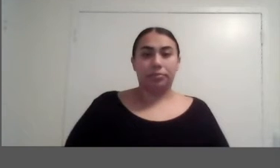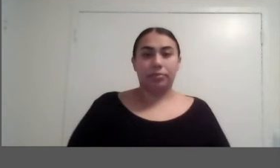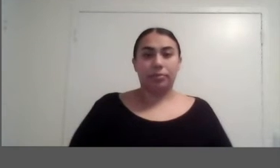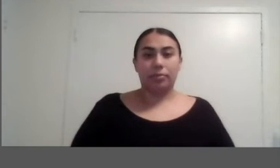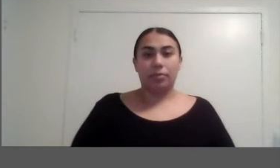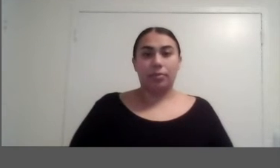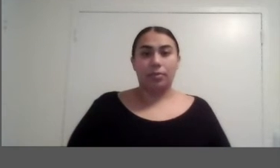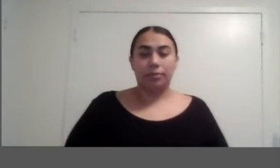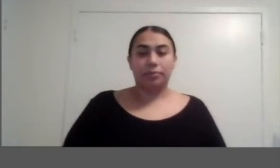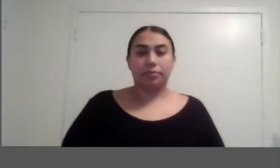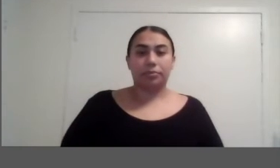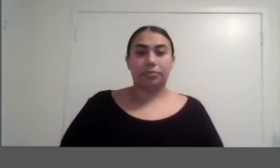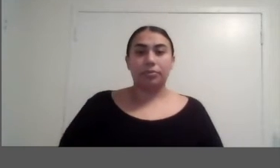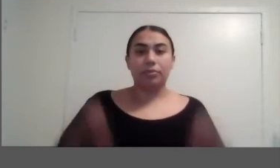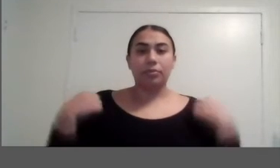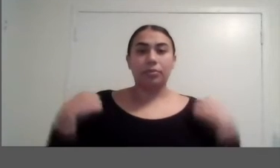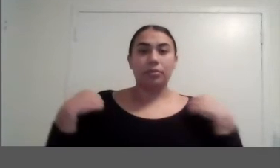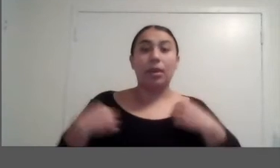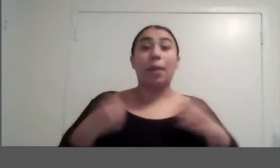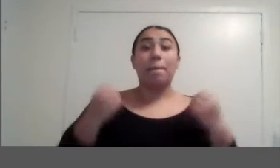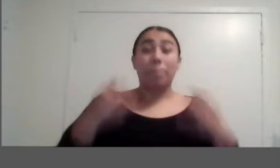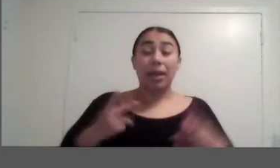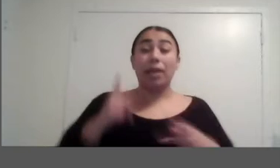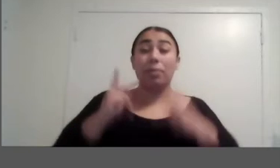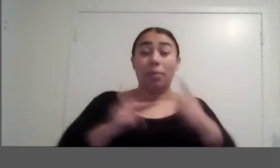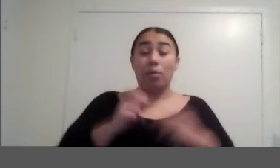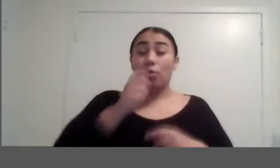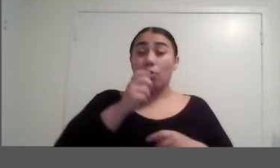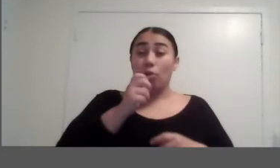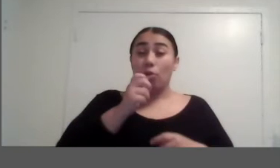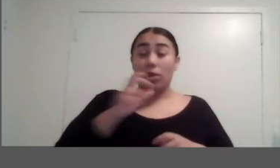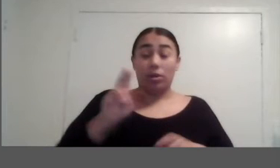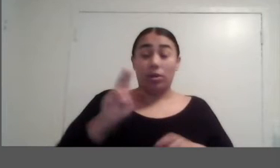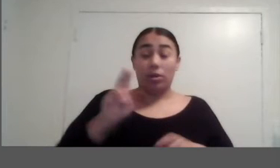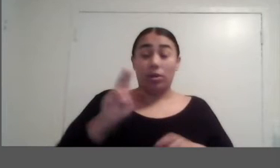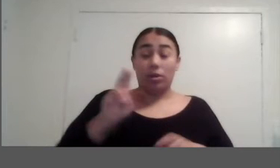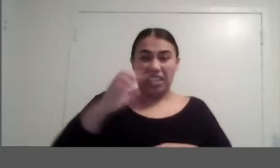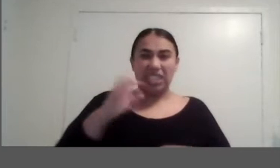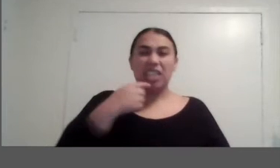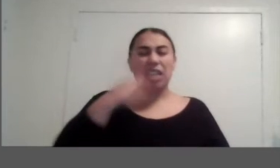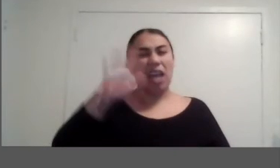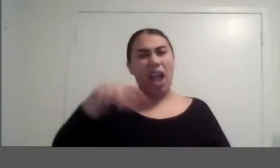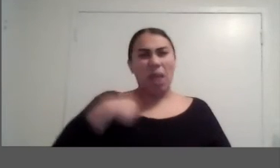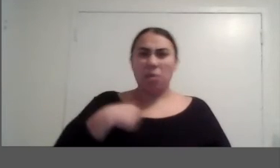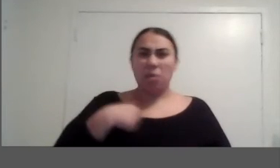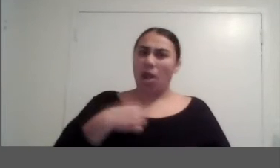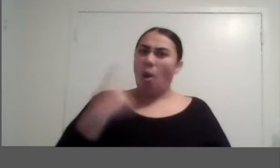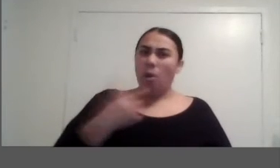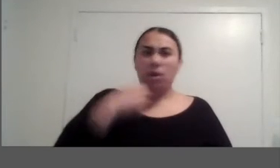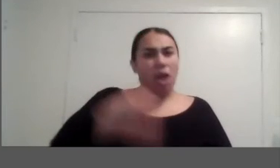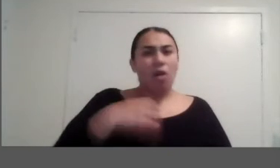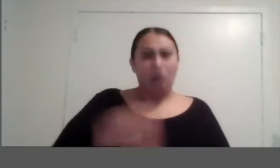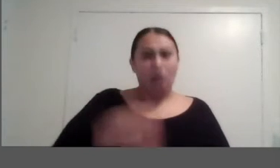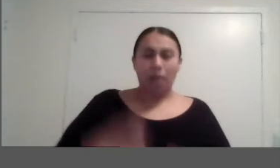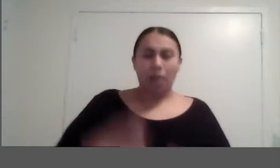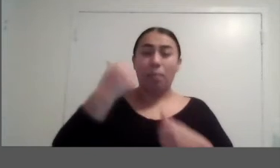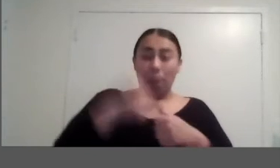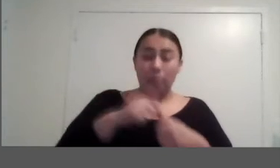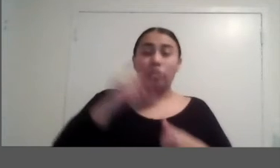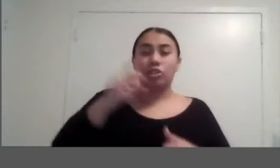will increase in between meals. And as it increases, it can trigger hunger and the levels will drop once that person